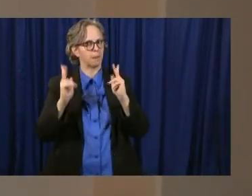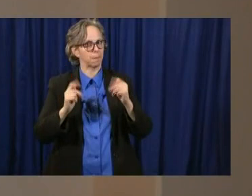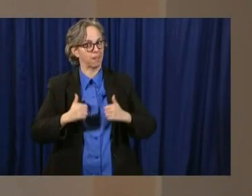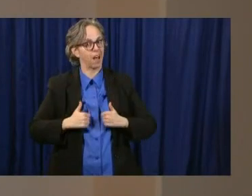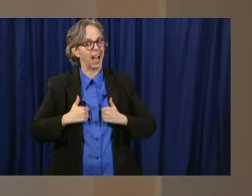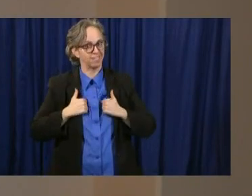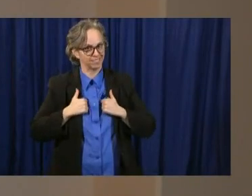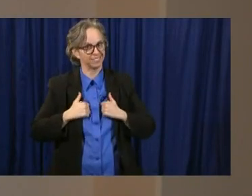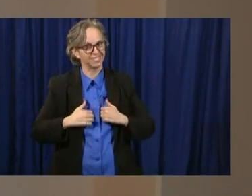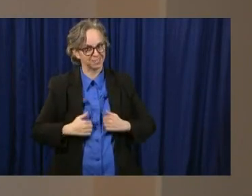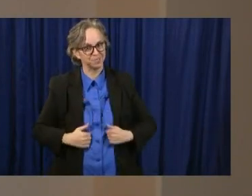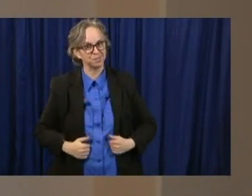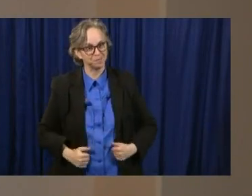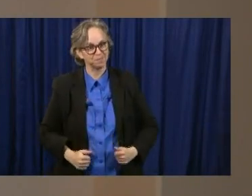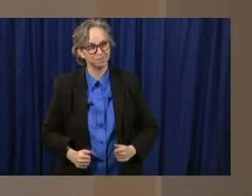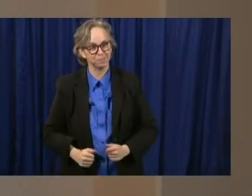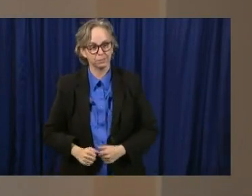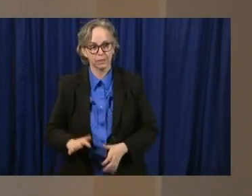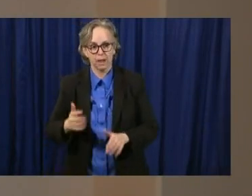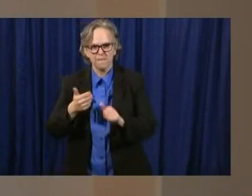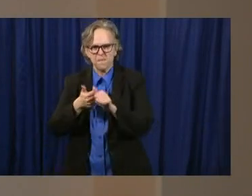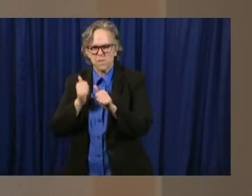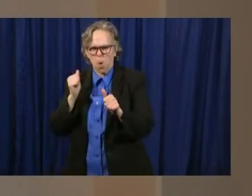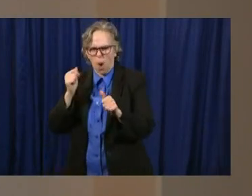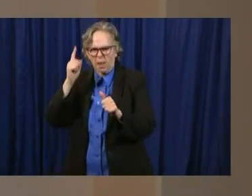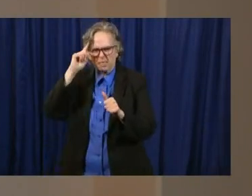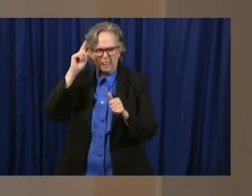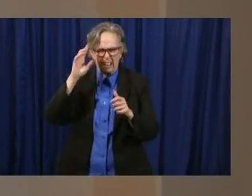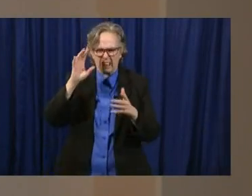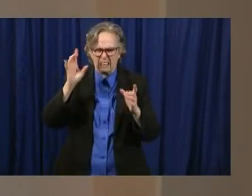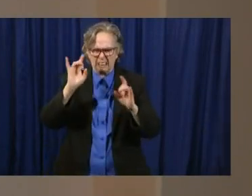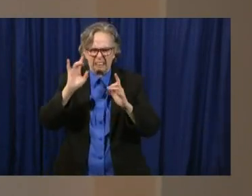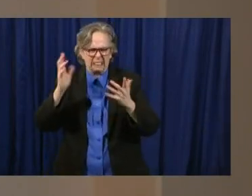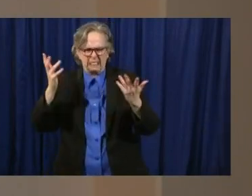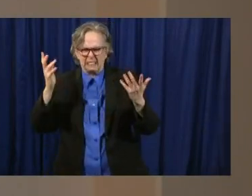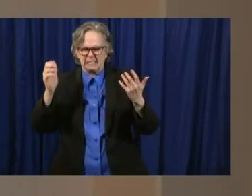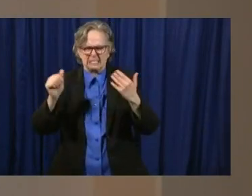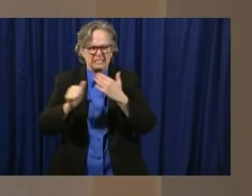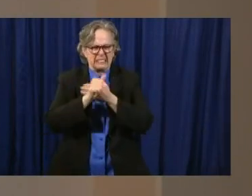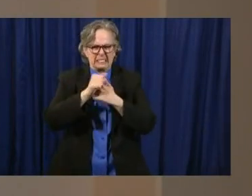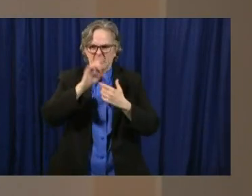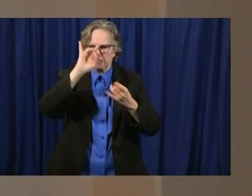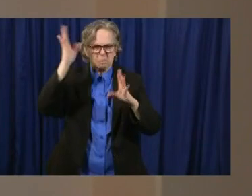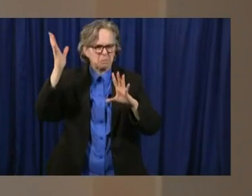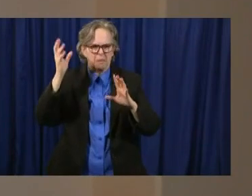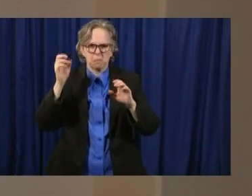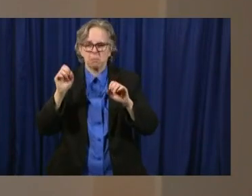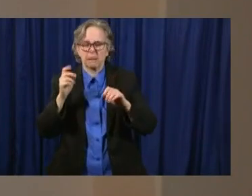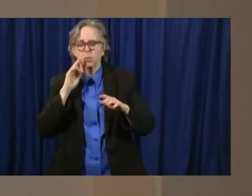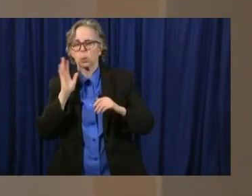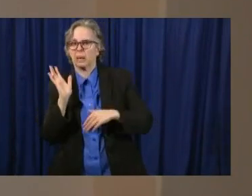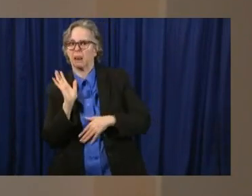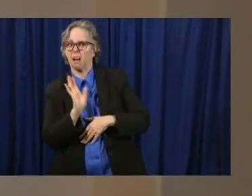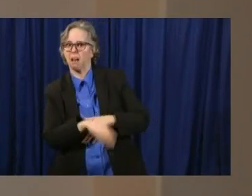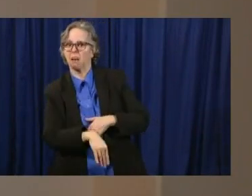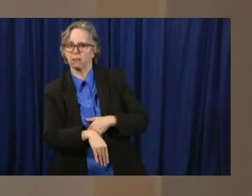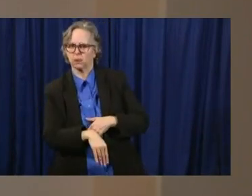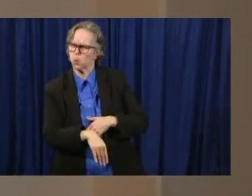the catastrophic scenarios that we surely would have experienced without those actions taking place. Now,